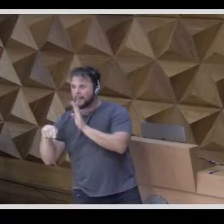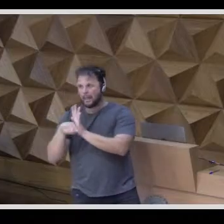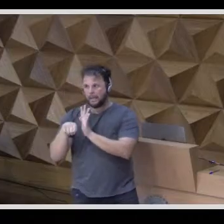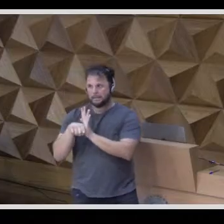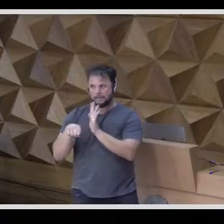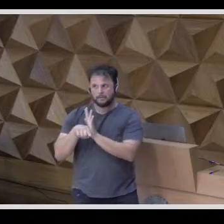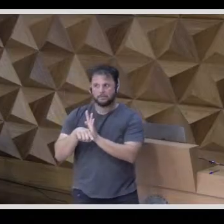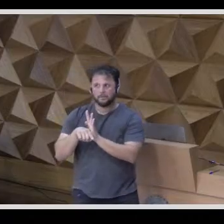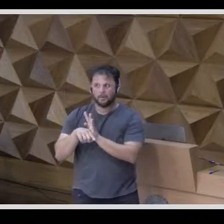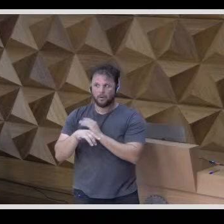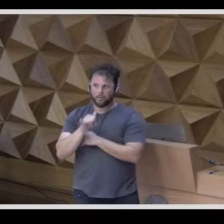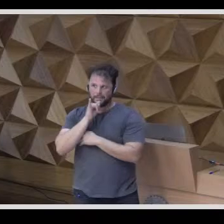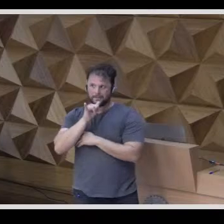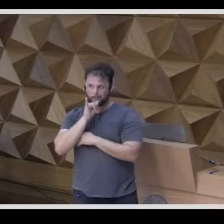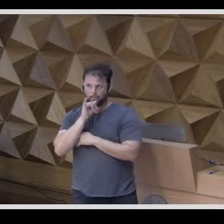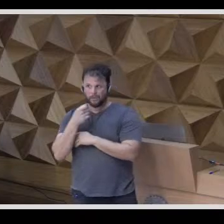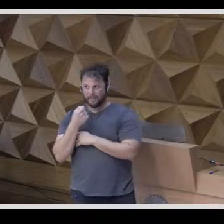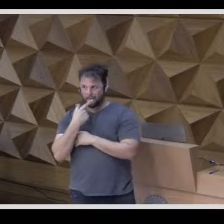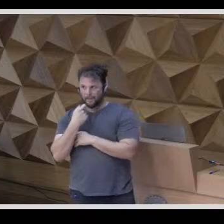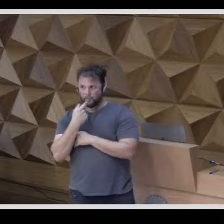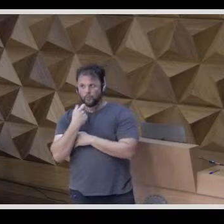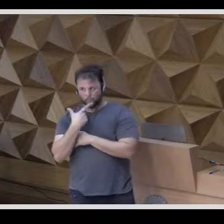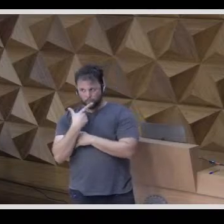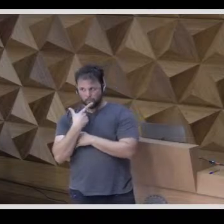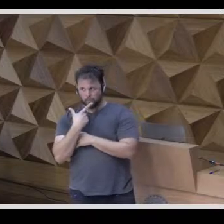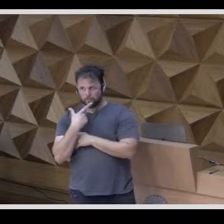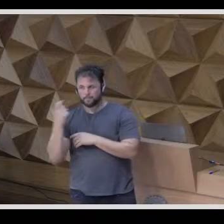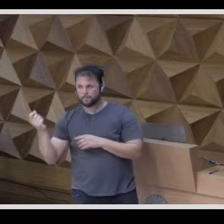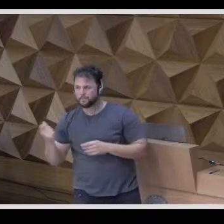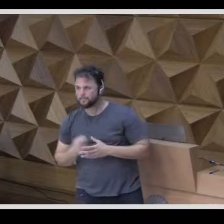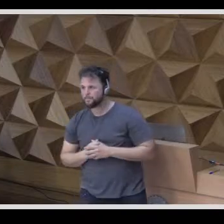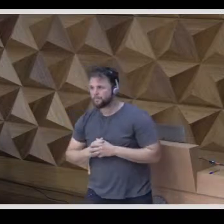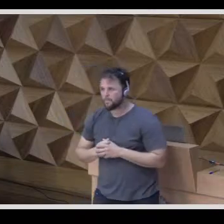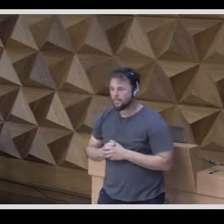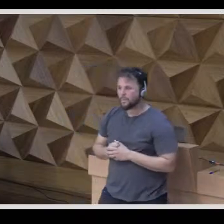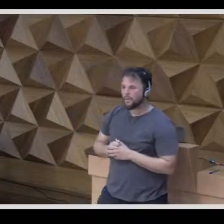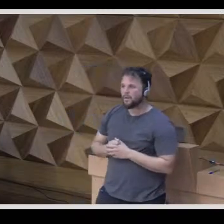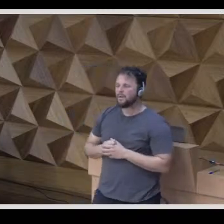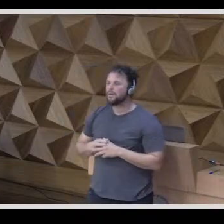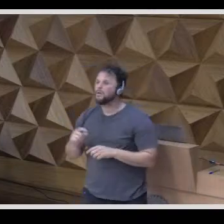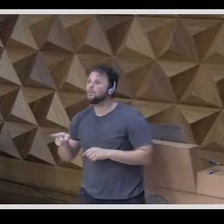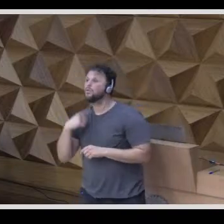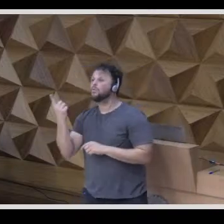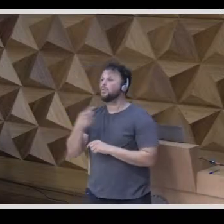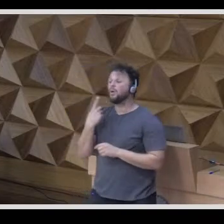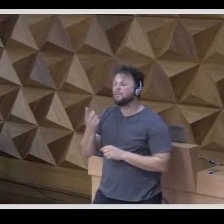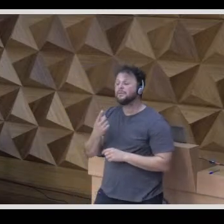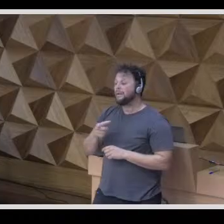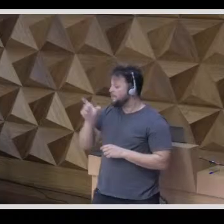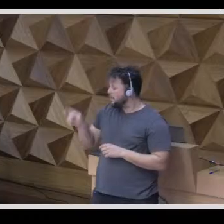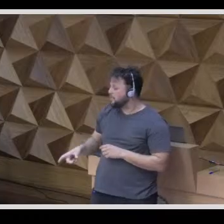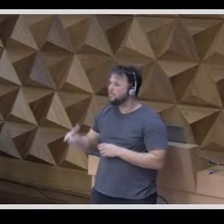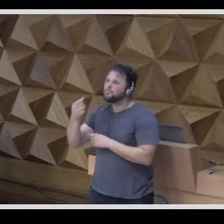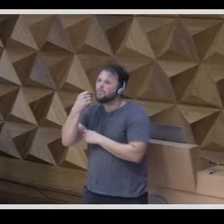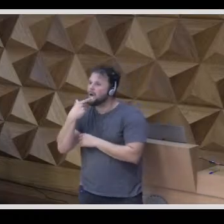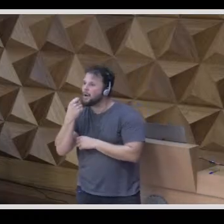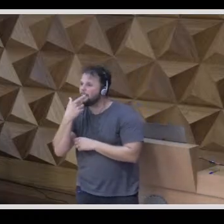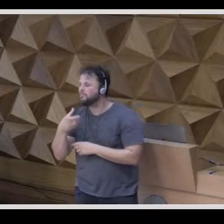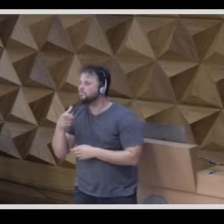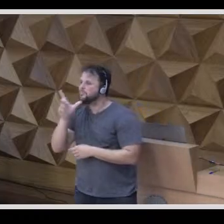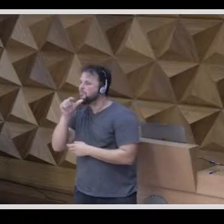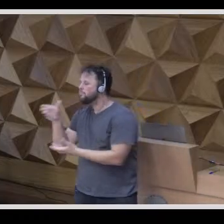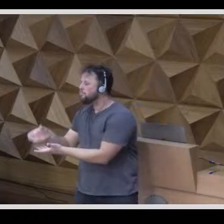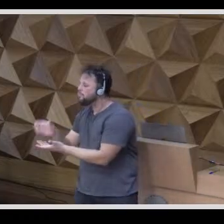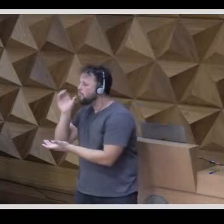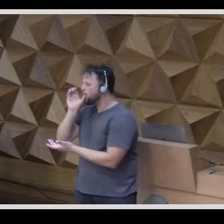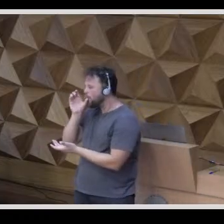example. So often within these, there's a notion that we can make sure that people are taking their medication so that they can stay well. So if we think